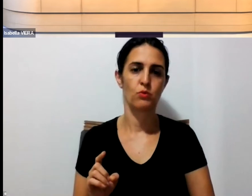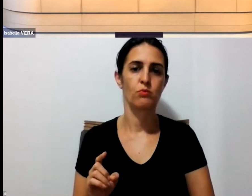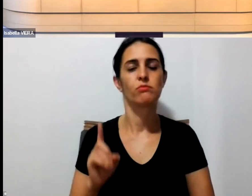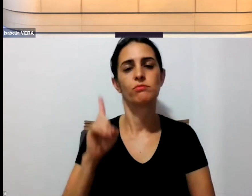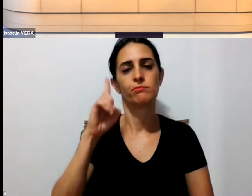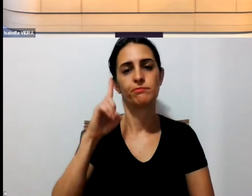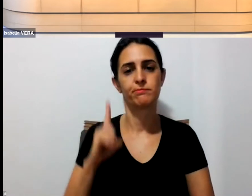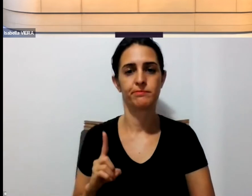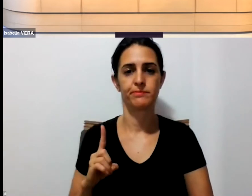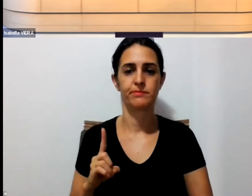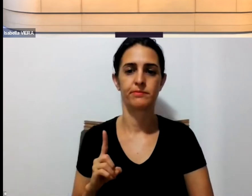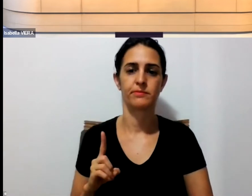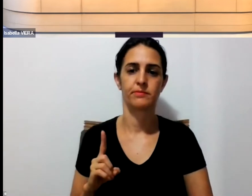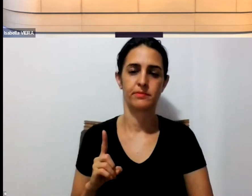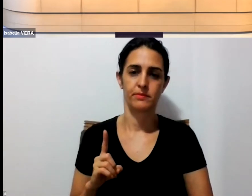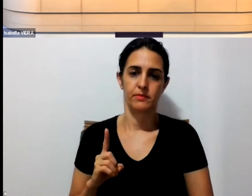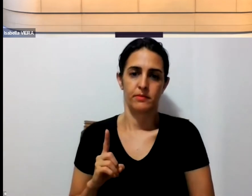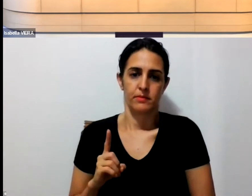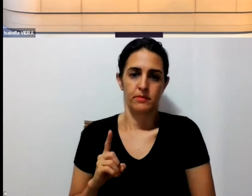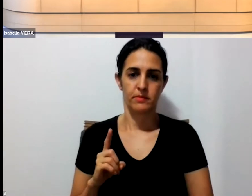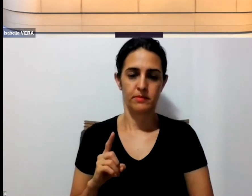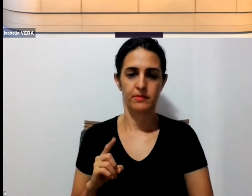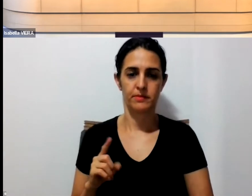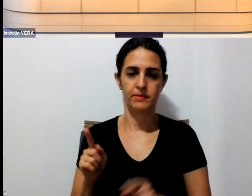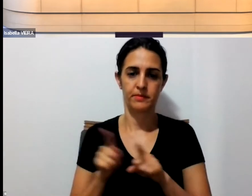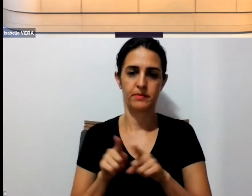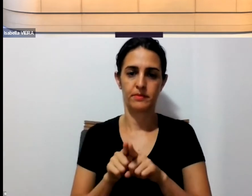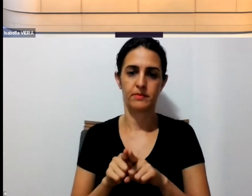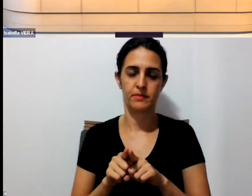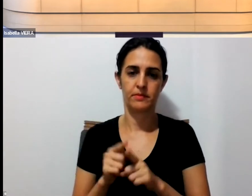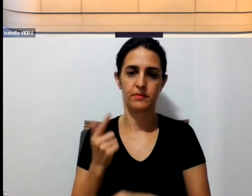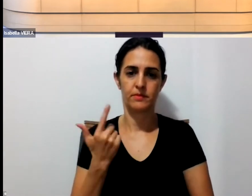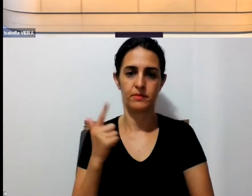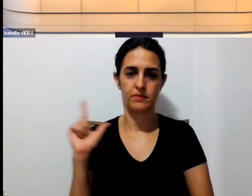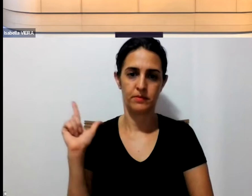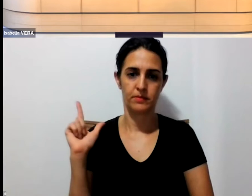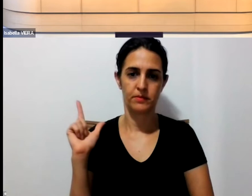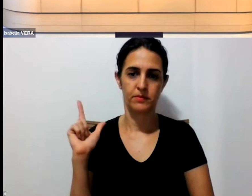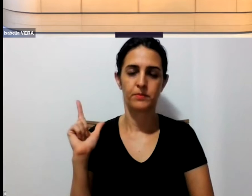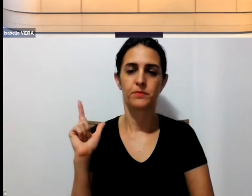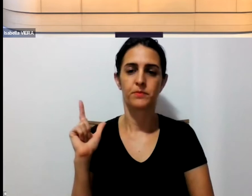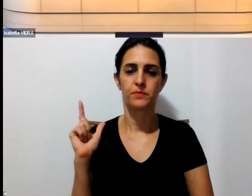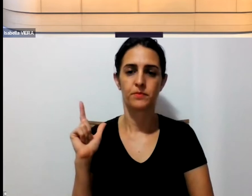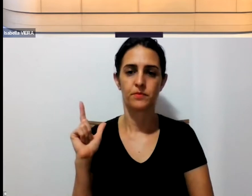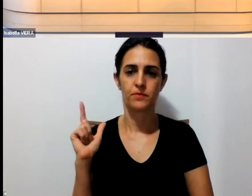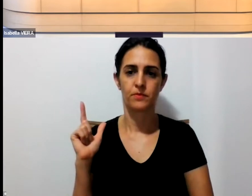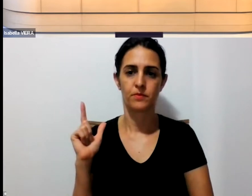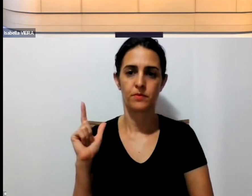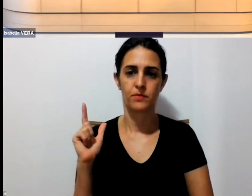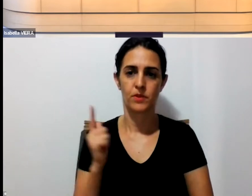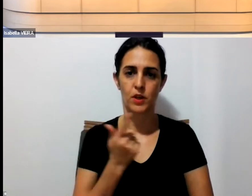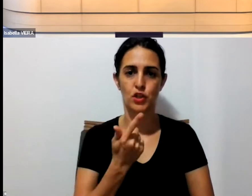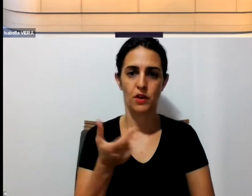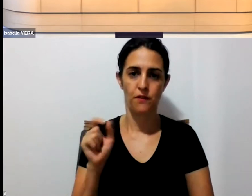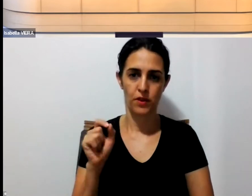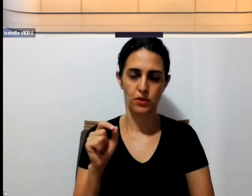OECD, in the OECD and the G20, and also as a key partner, and right now as an